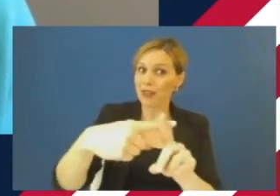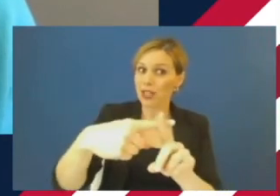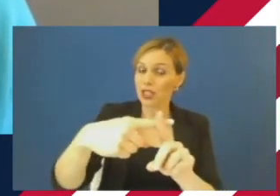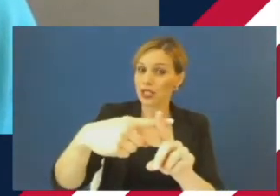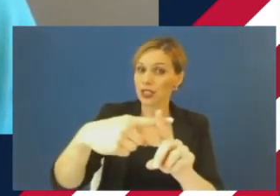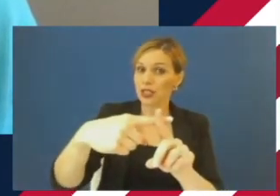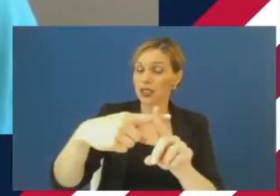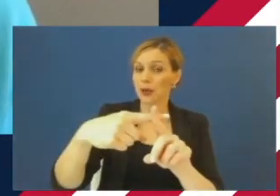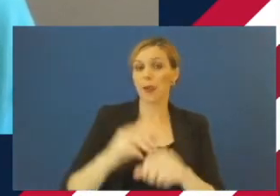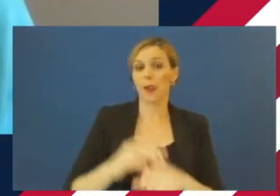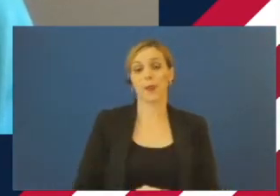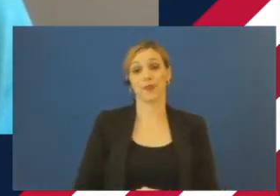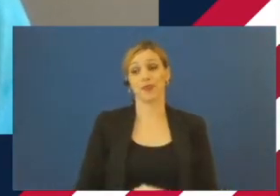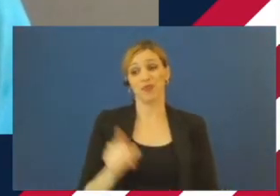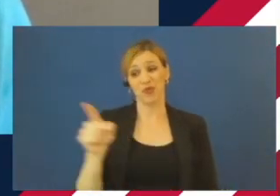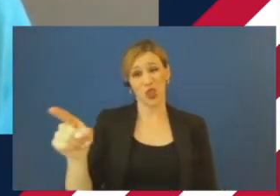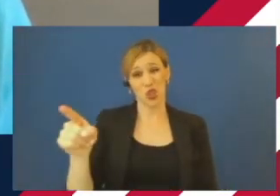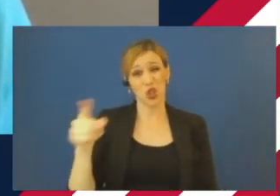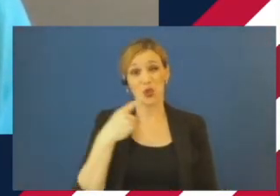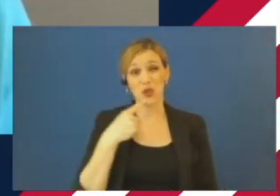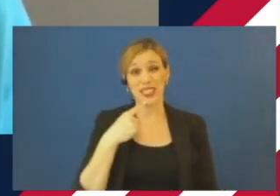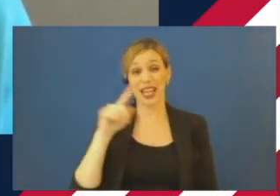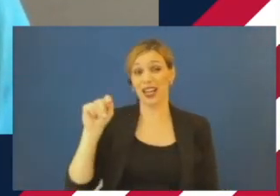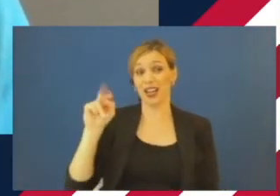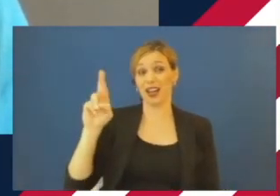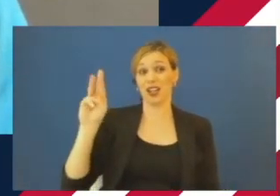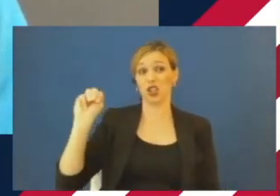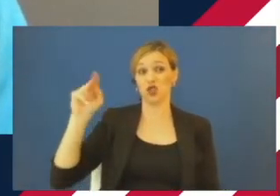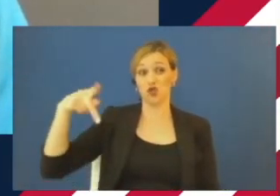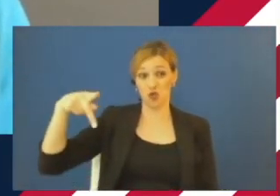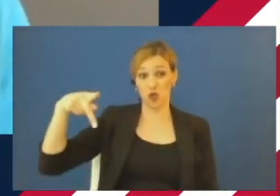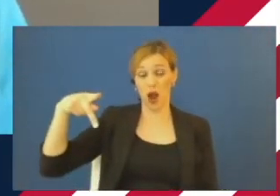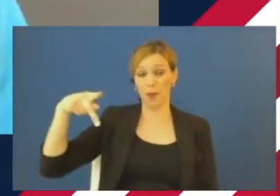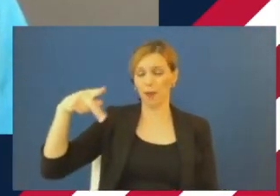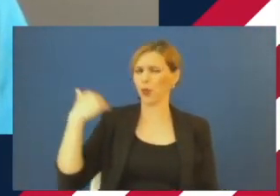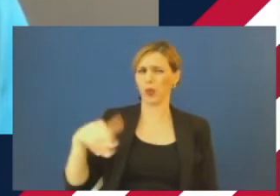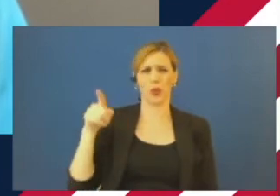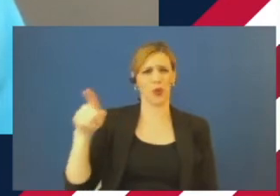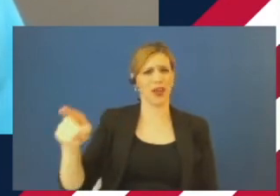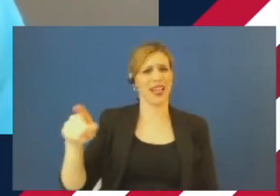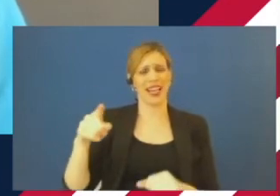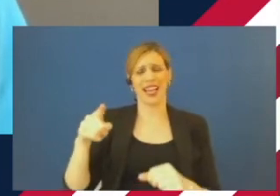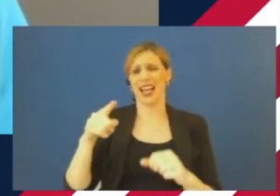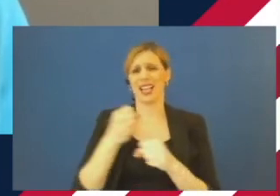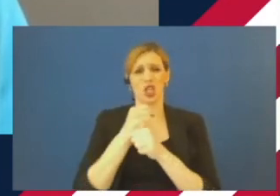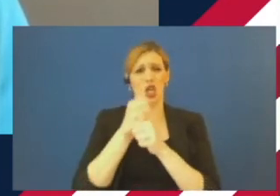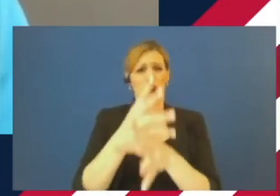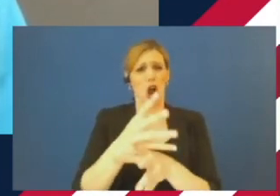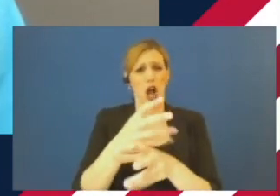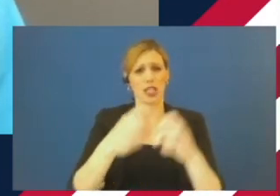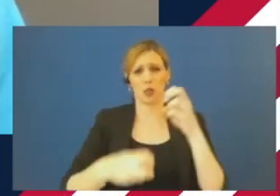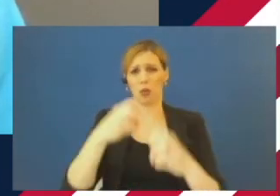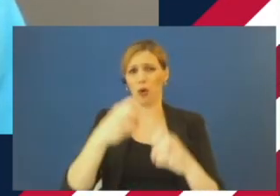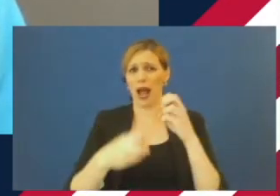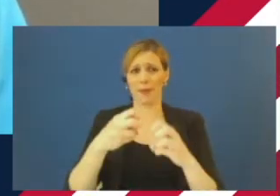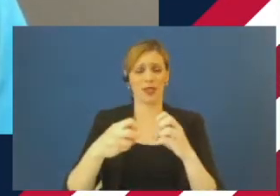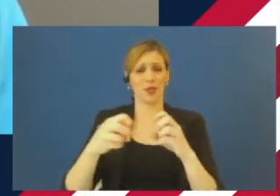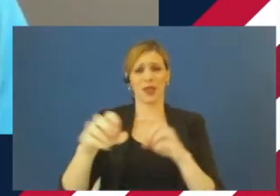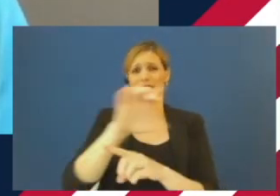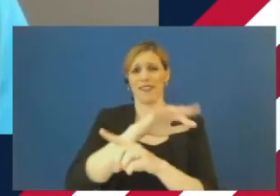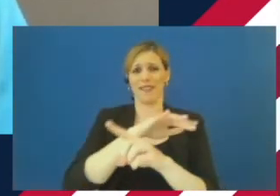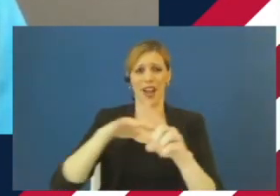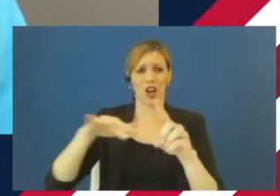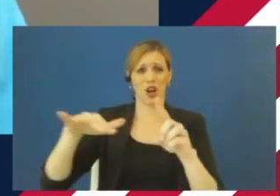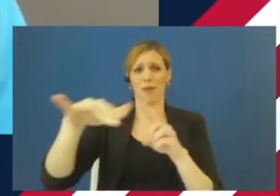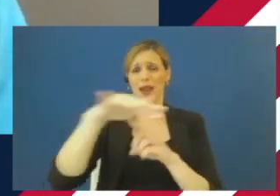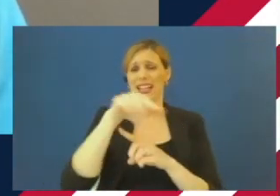Trump administration has launched an all-out assault on our environment while cutting our public lands. Currently, our public